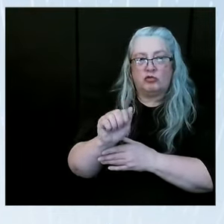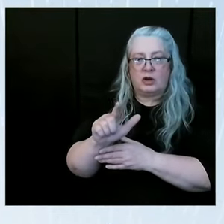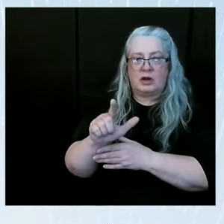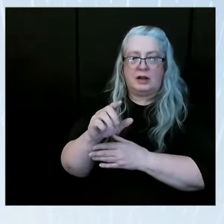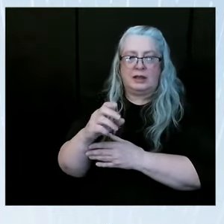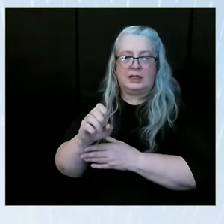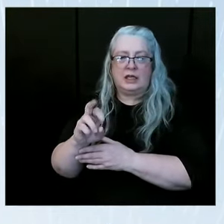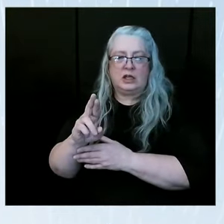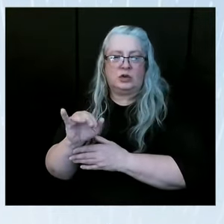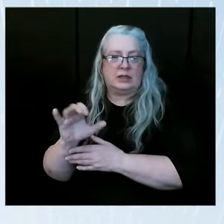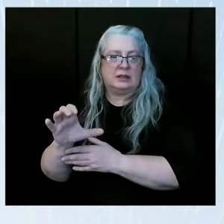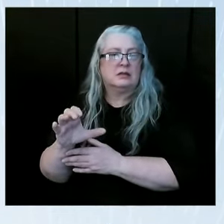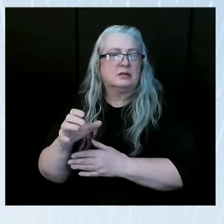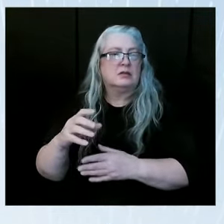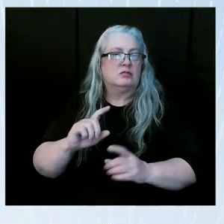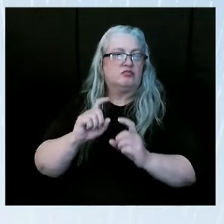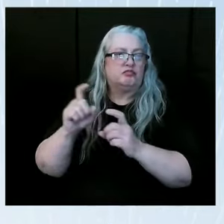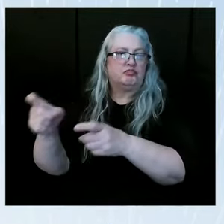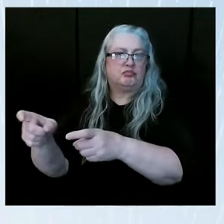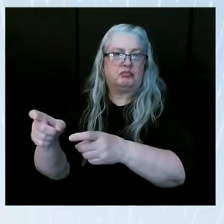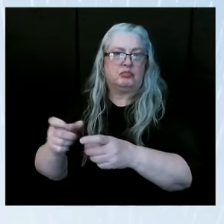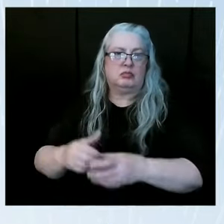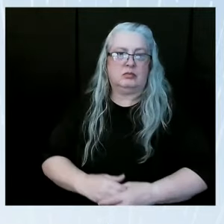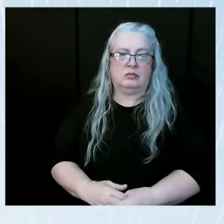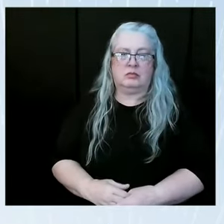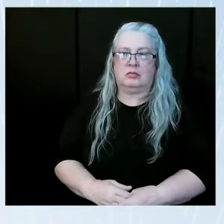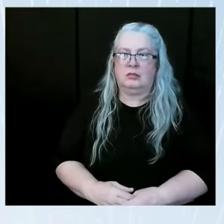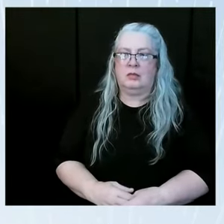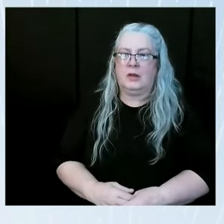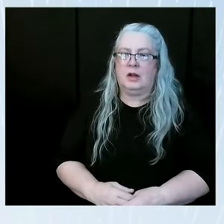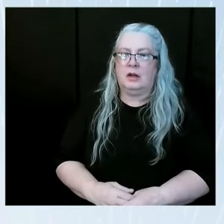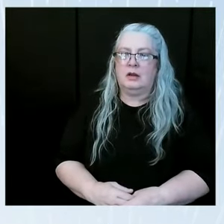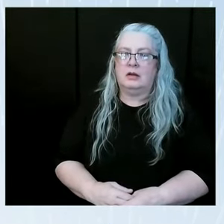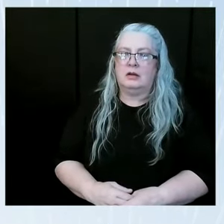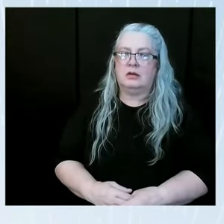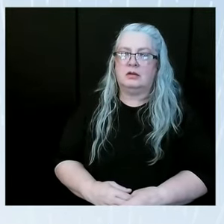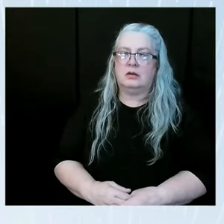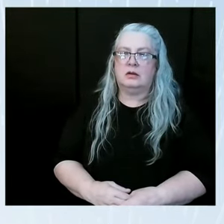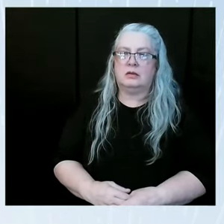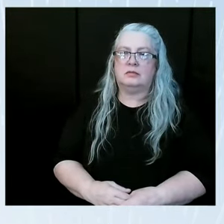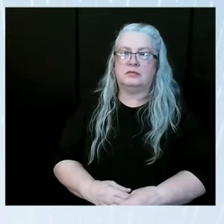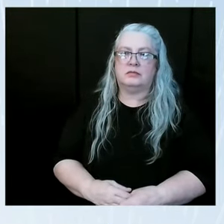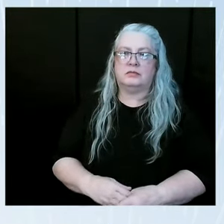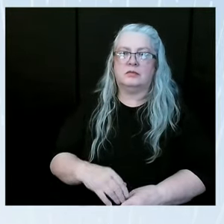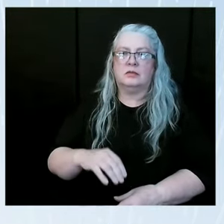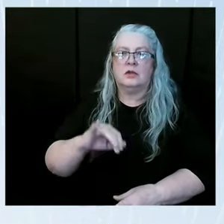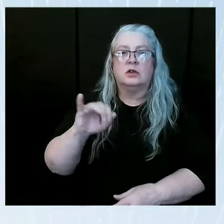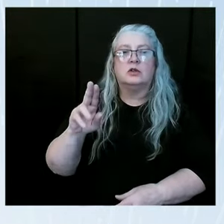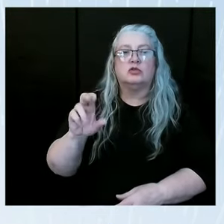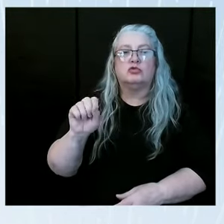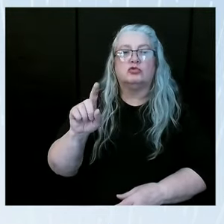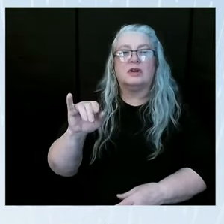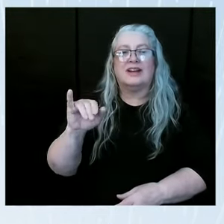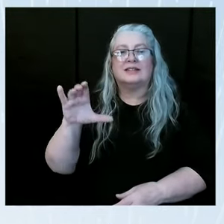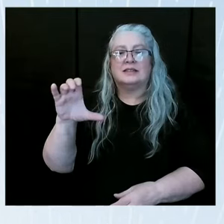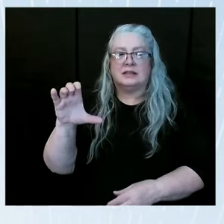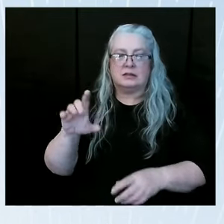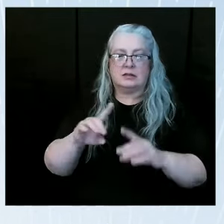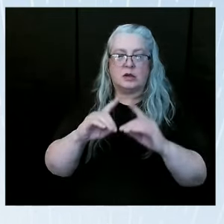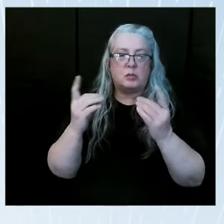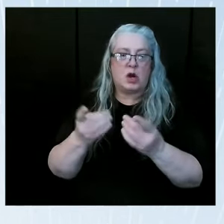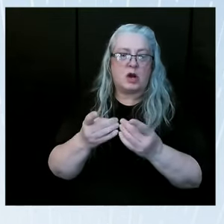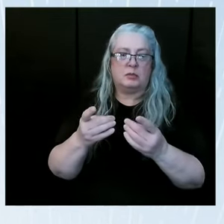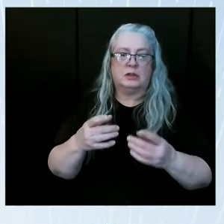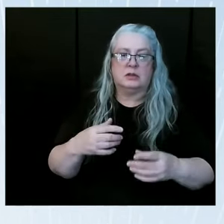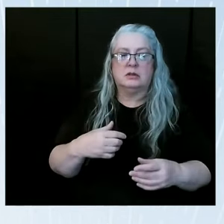At the Justice Department, we are committed to combating this heinous crime from every angle. This includes bringing traffickers to